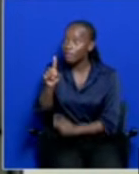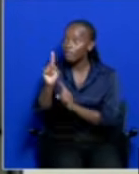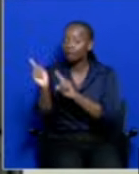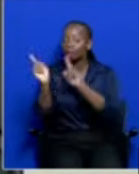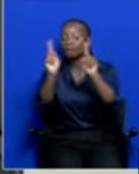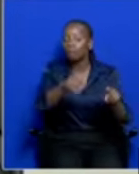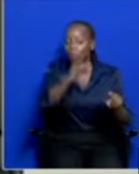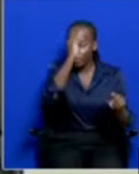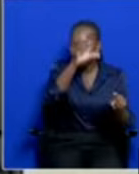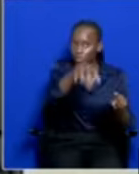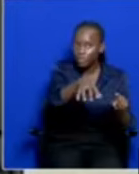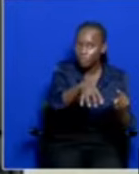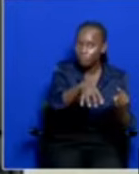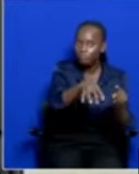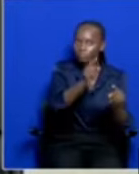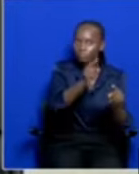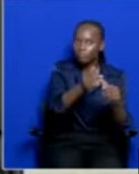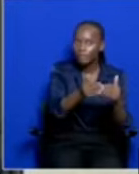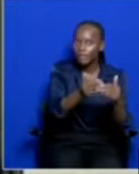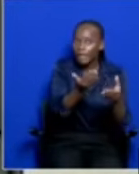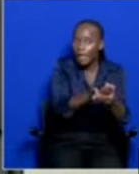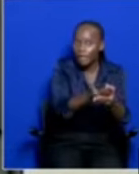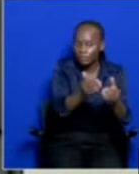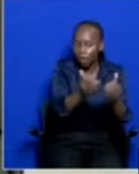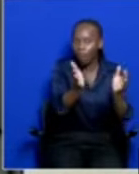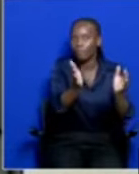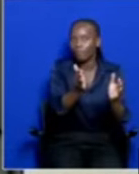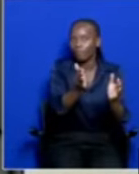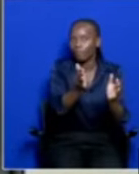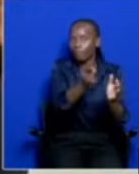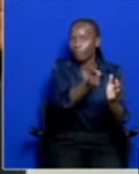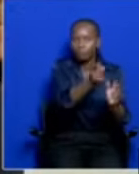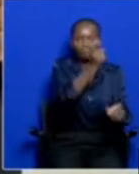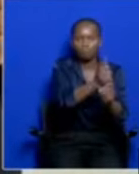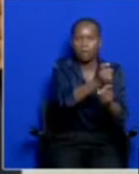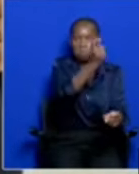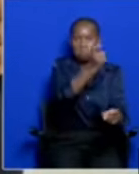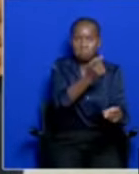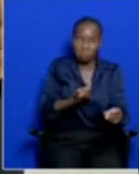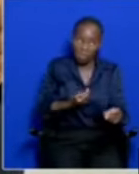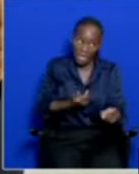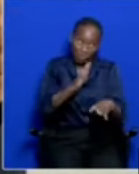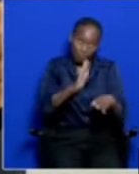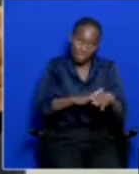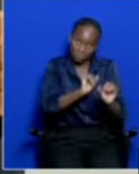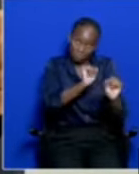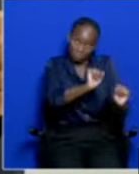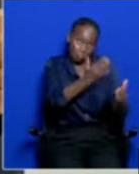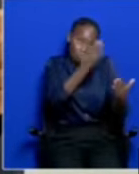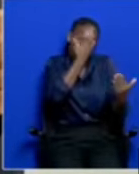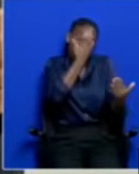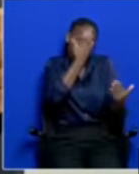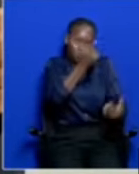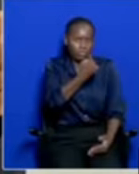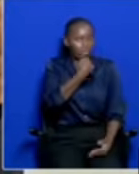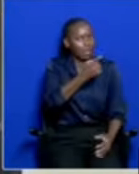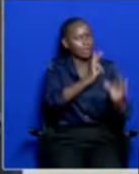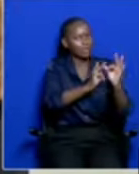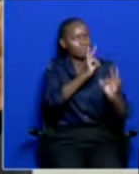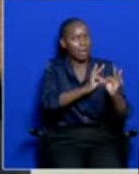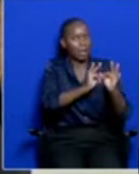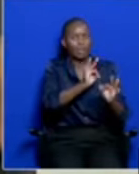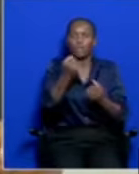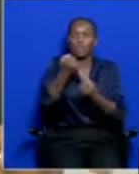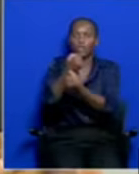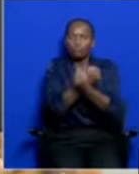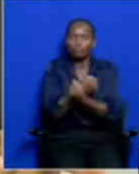for reason known by the police that we saw the truck moving with EMPD, we